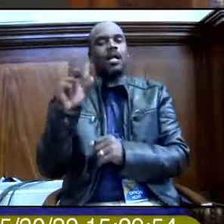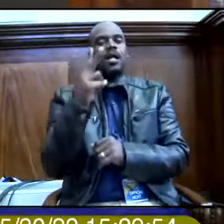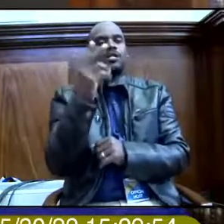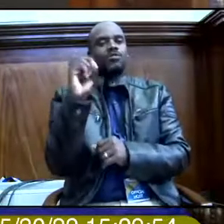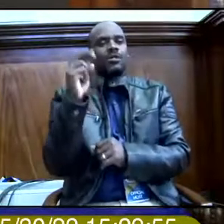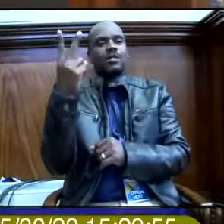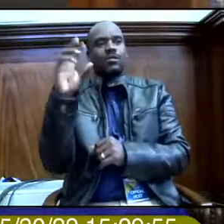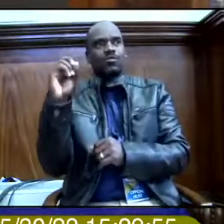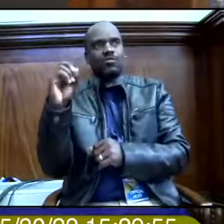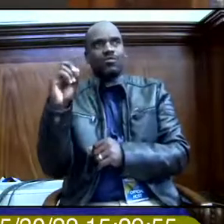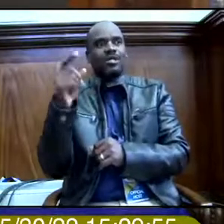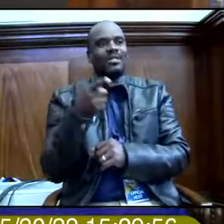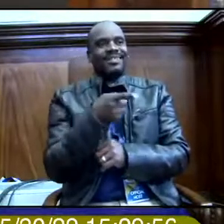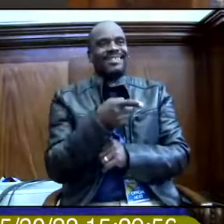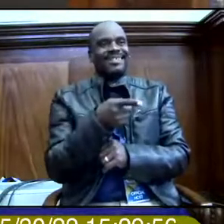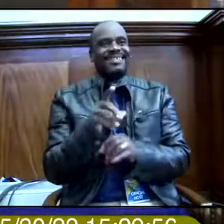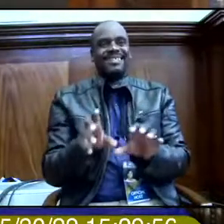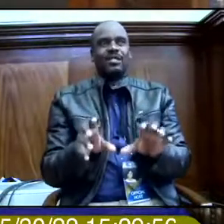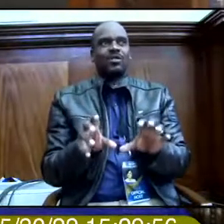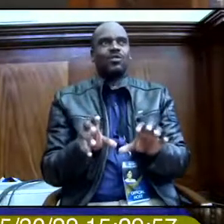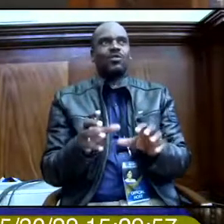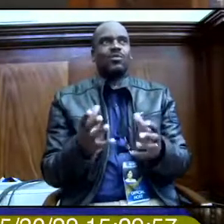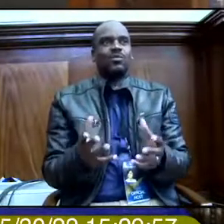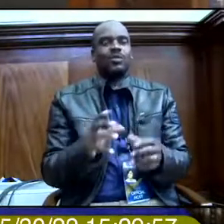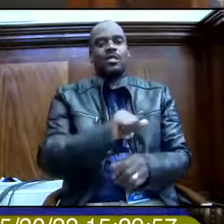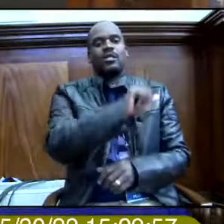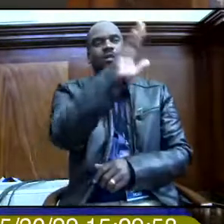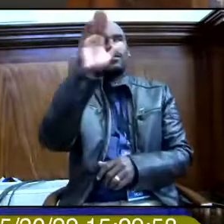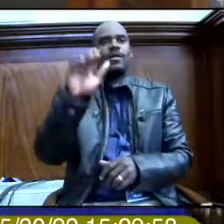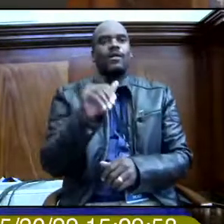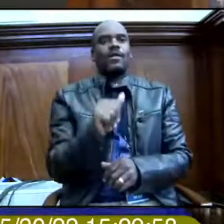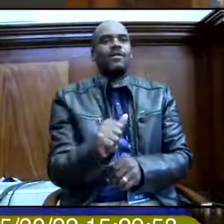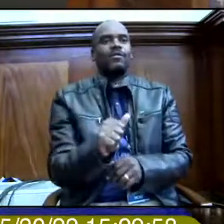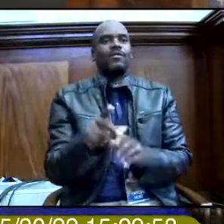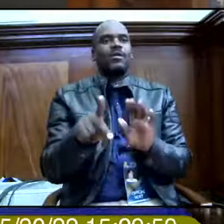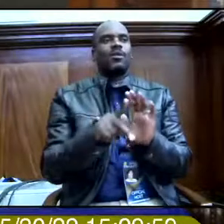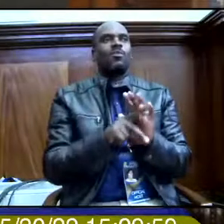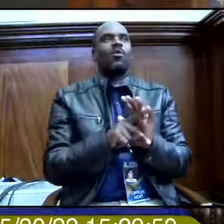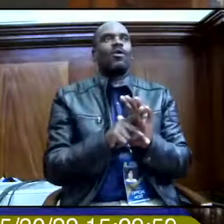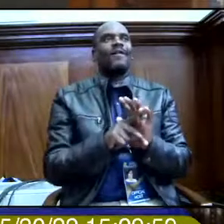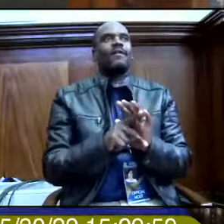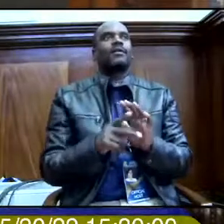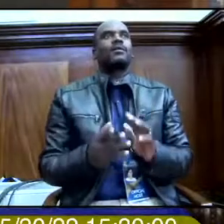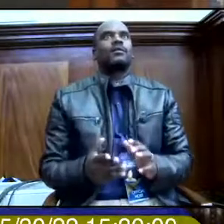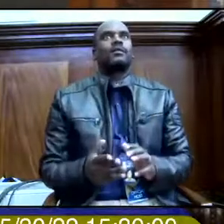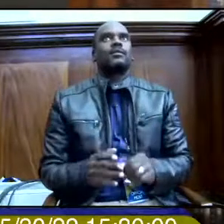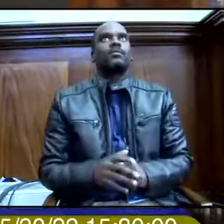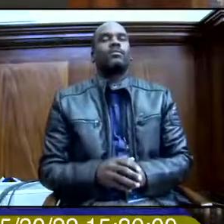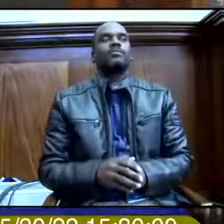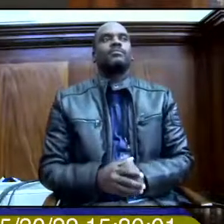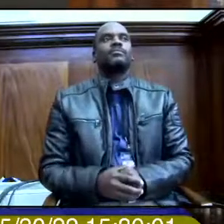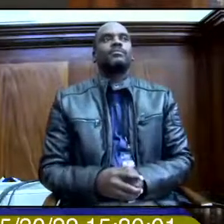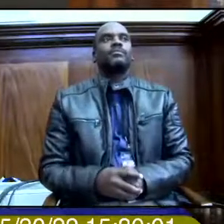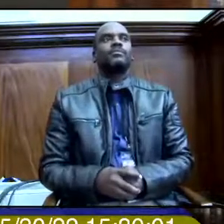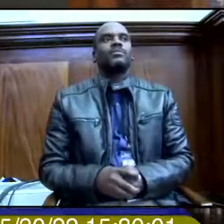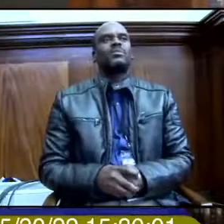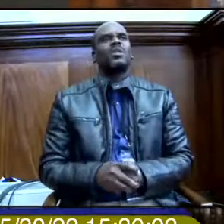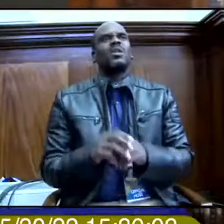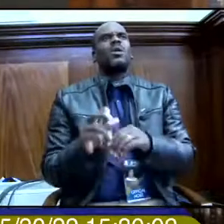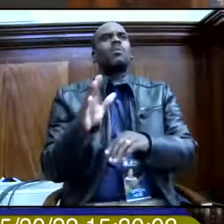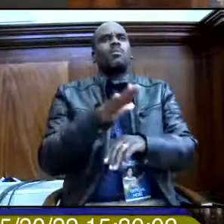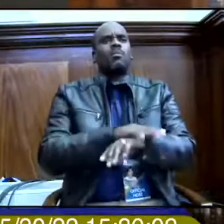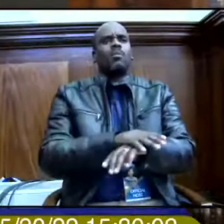and this threatening the sovereignty of south african policy making and implementation more